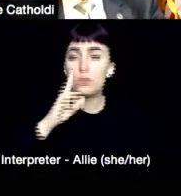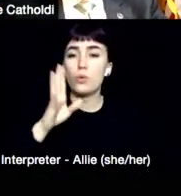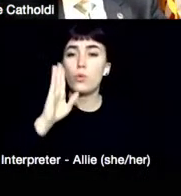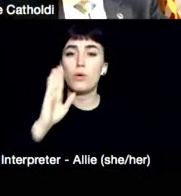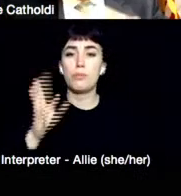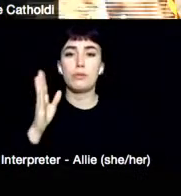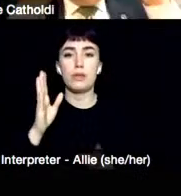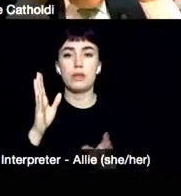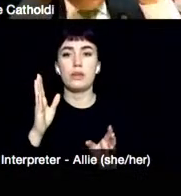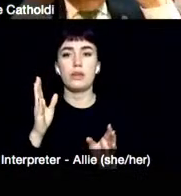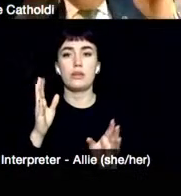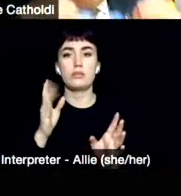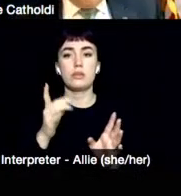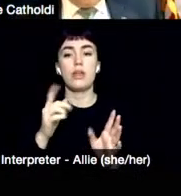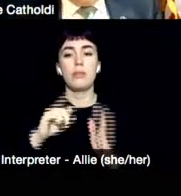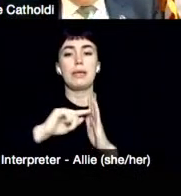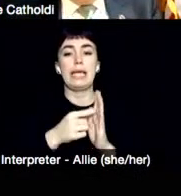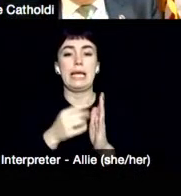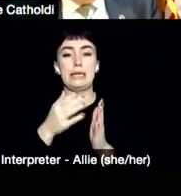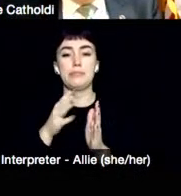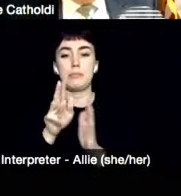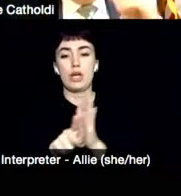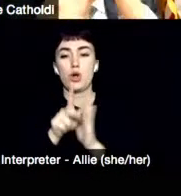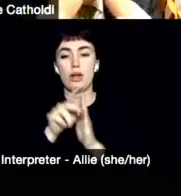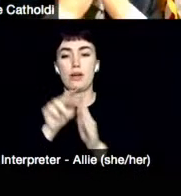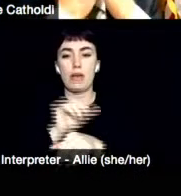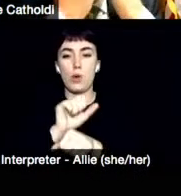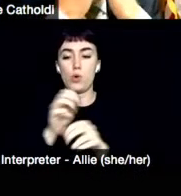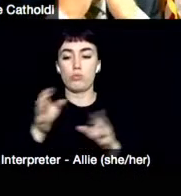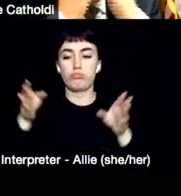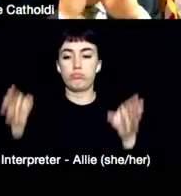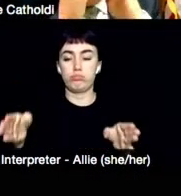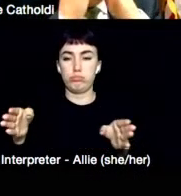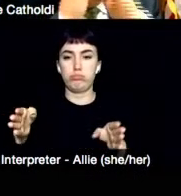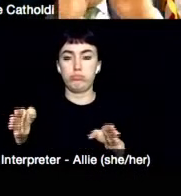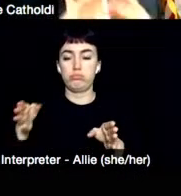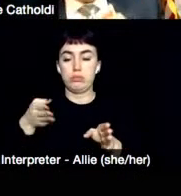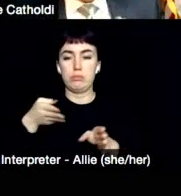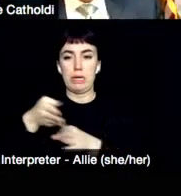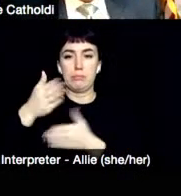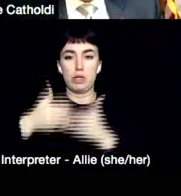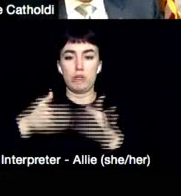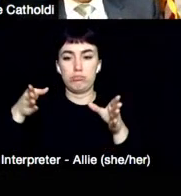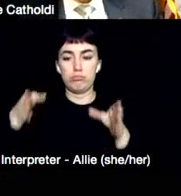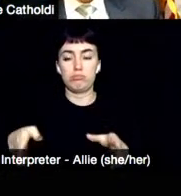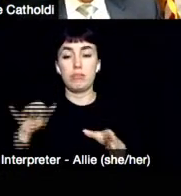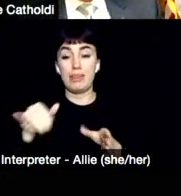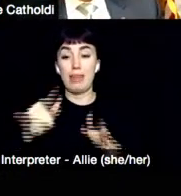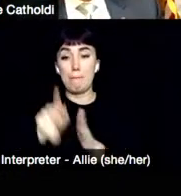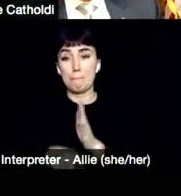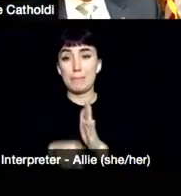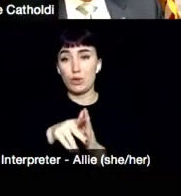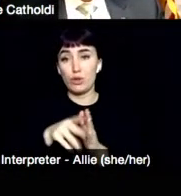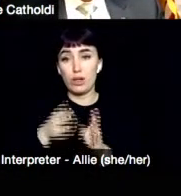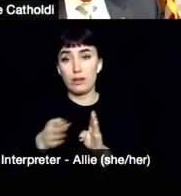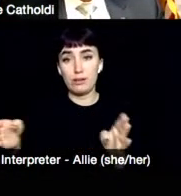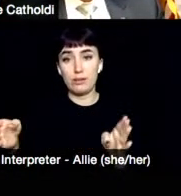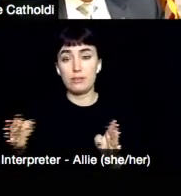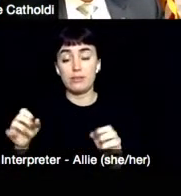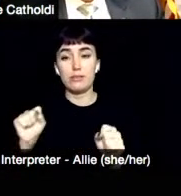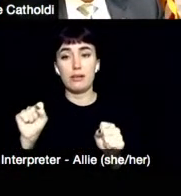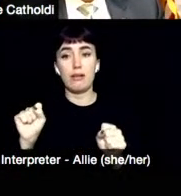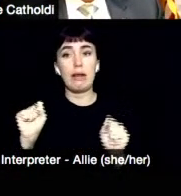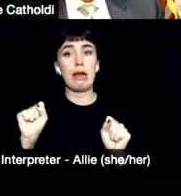period of night work. Correct. And that period of time can be,